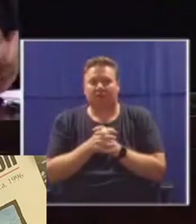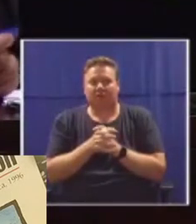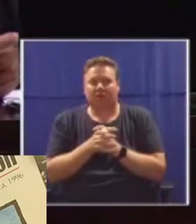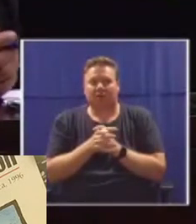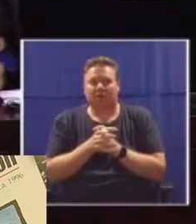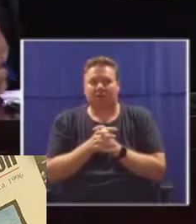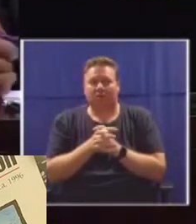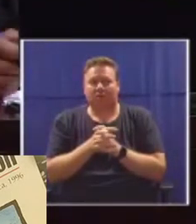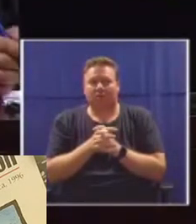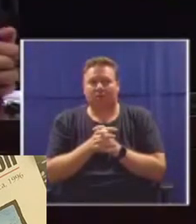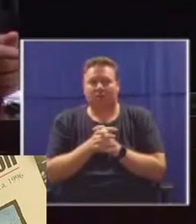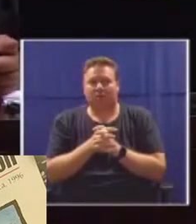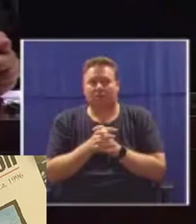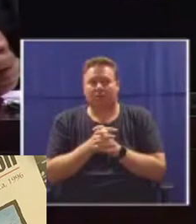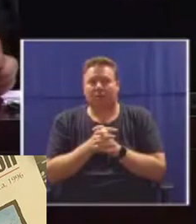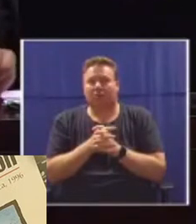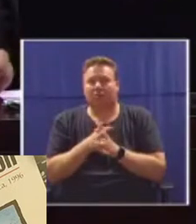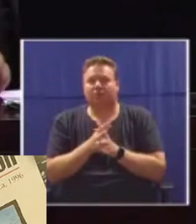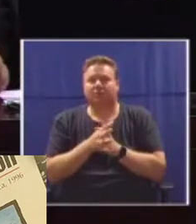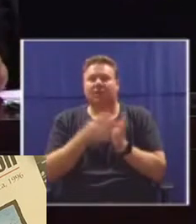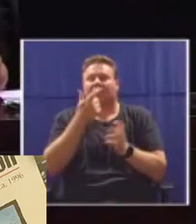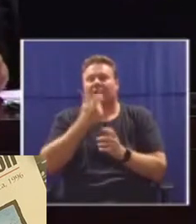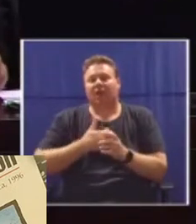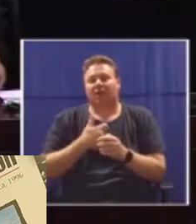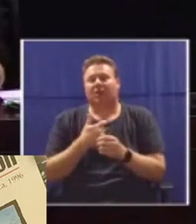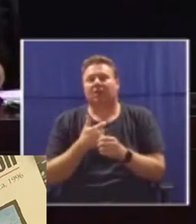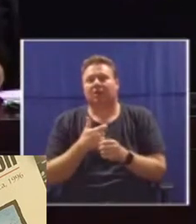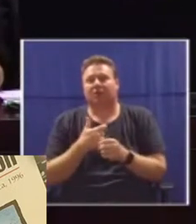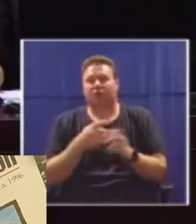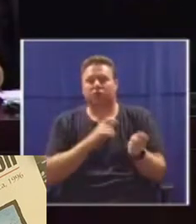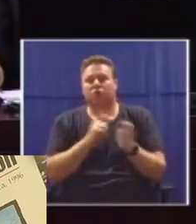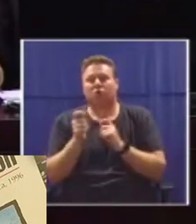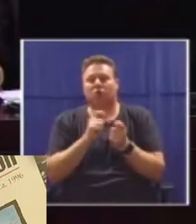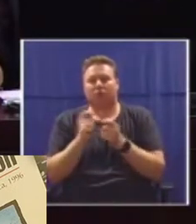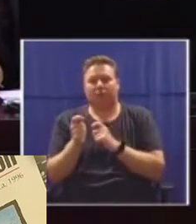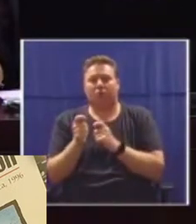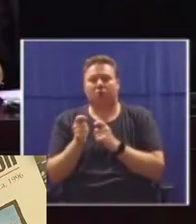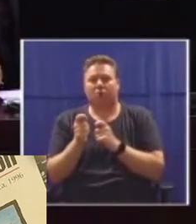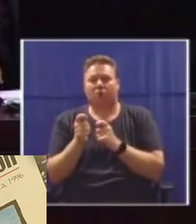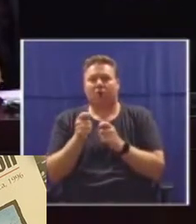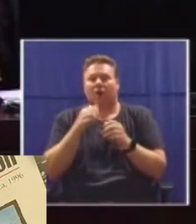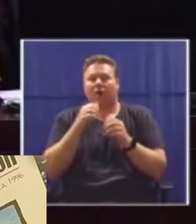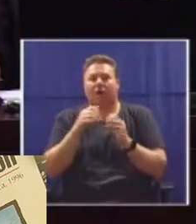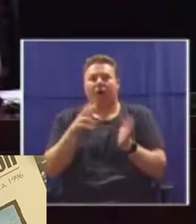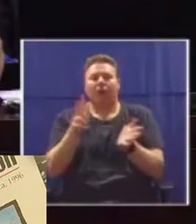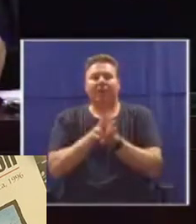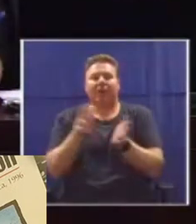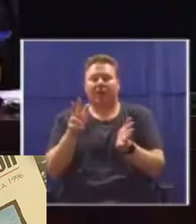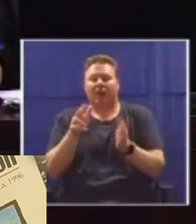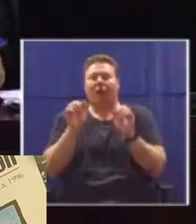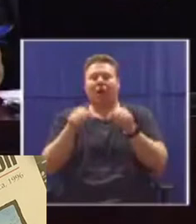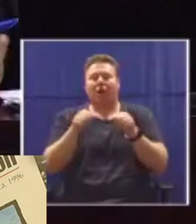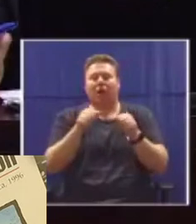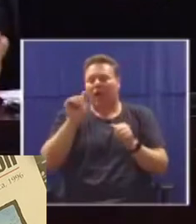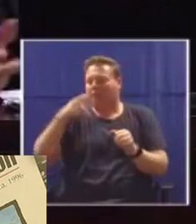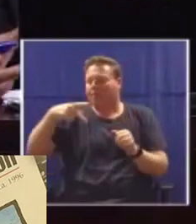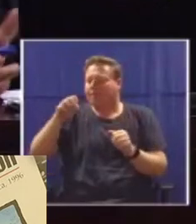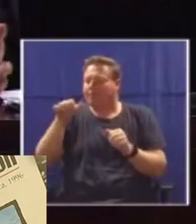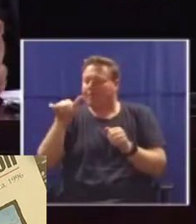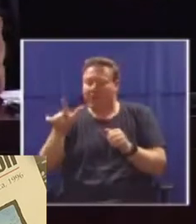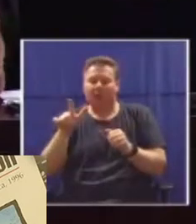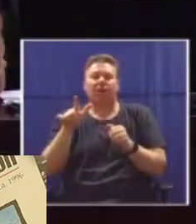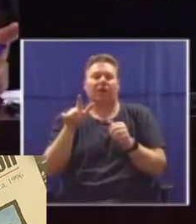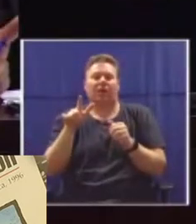a remedial utility. Sadly, the Transport Appeal Tribunal Amendment Act of today will have